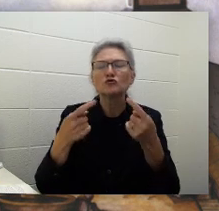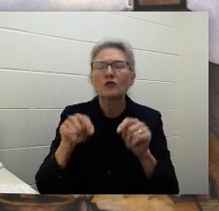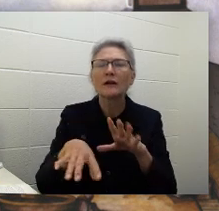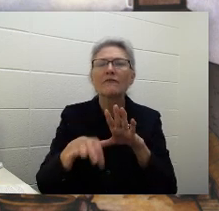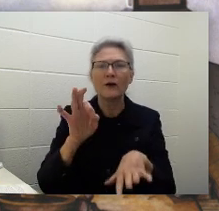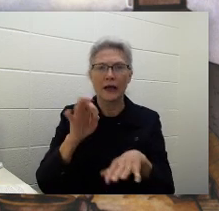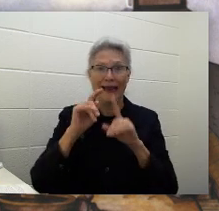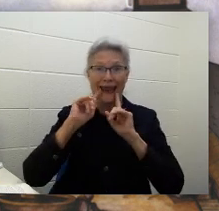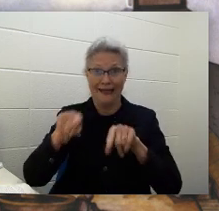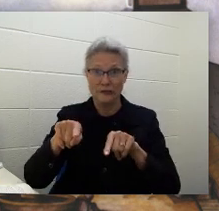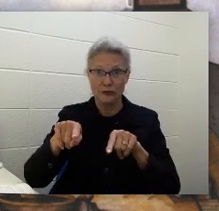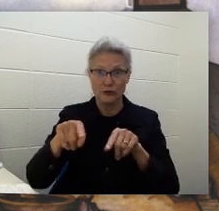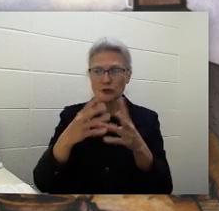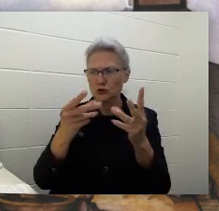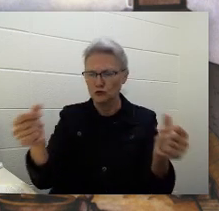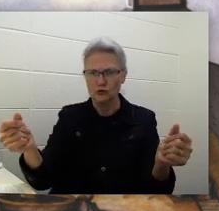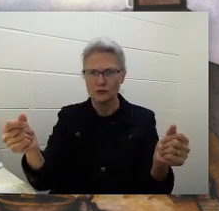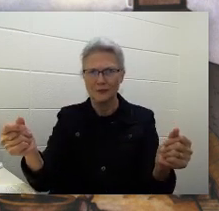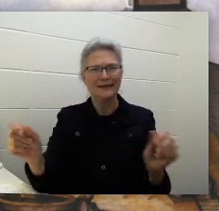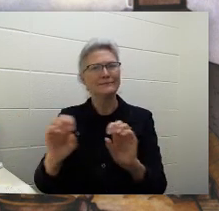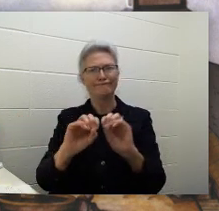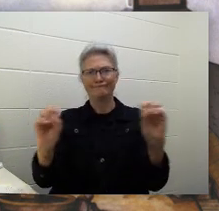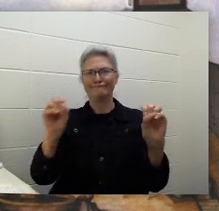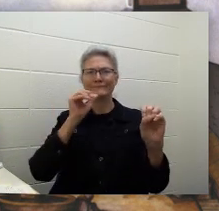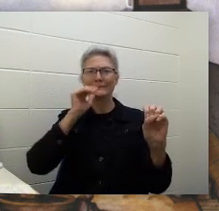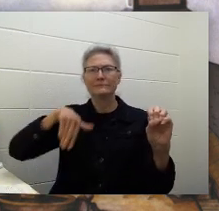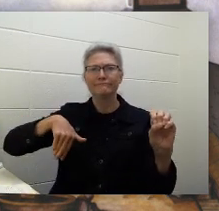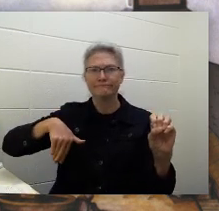but not one has been found yet.